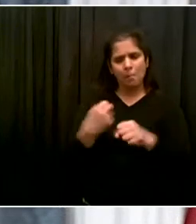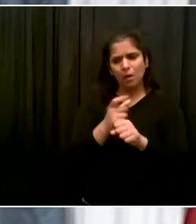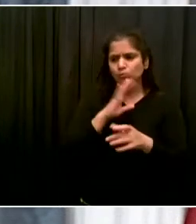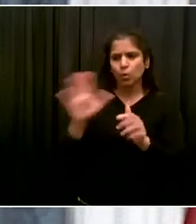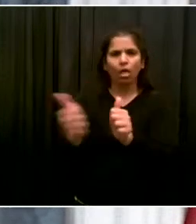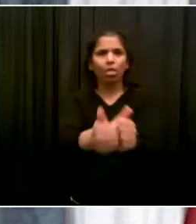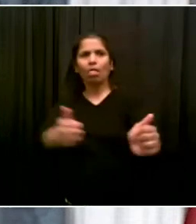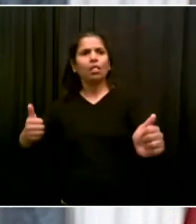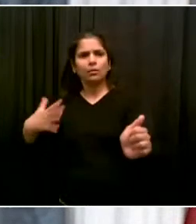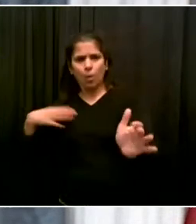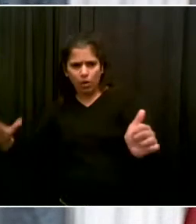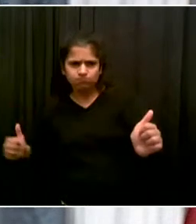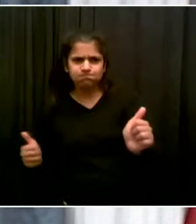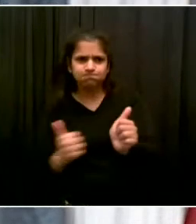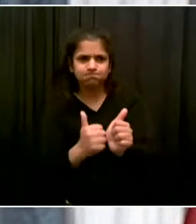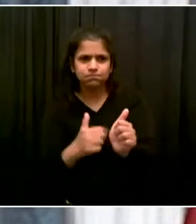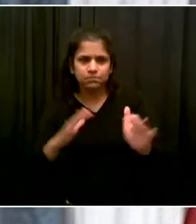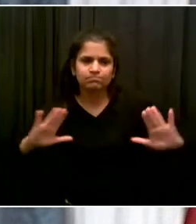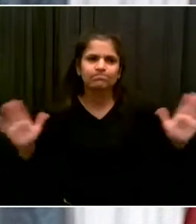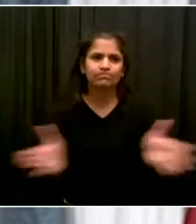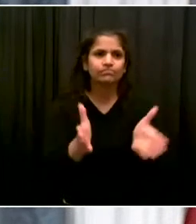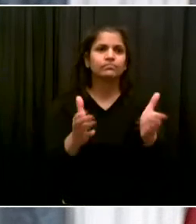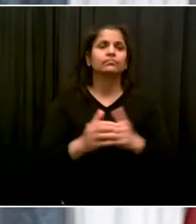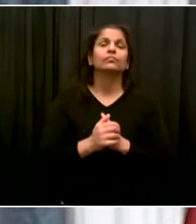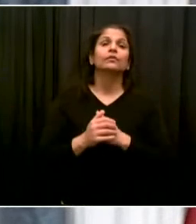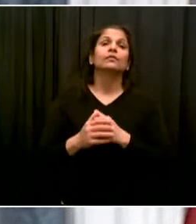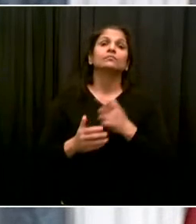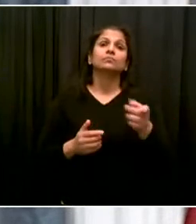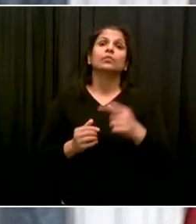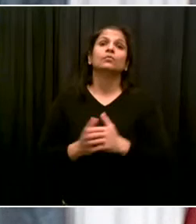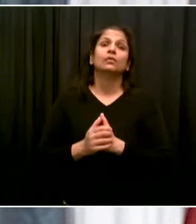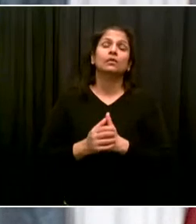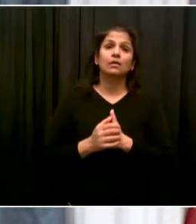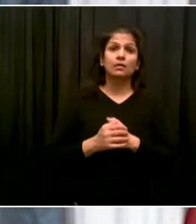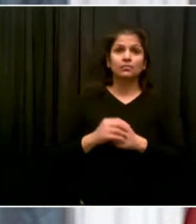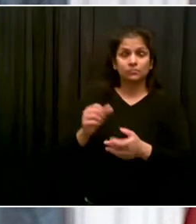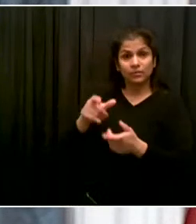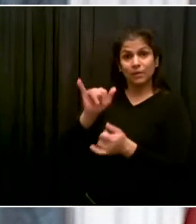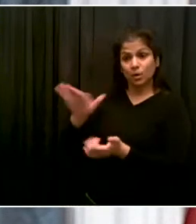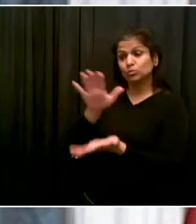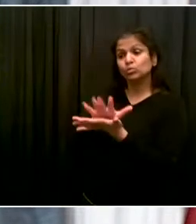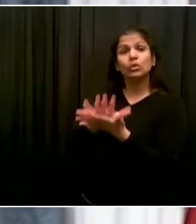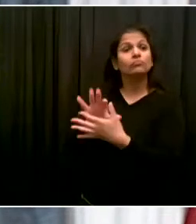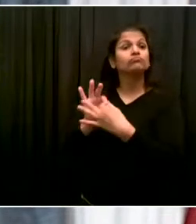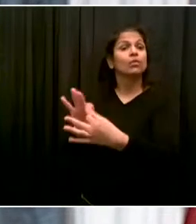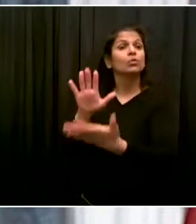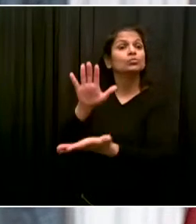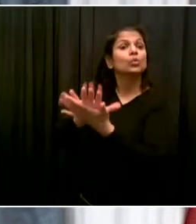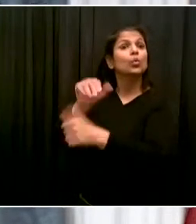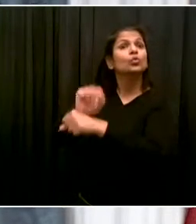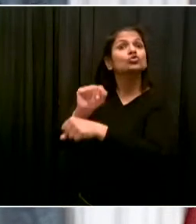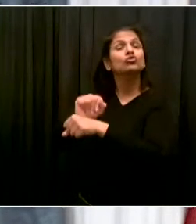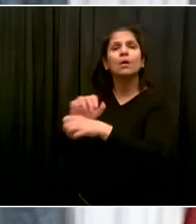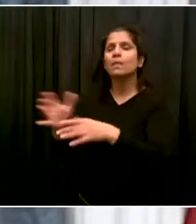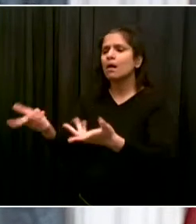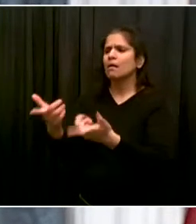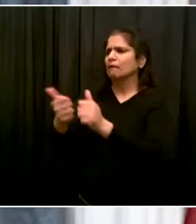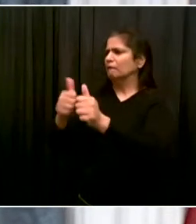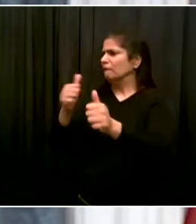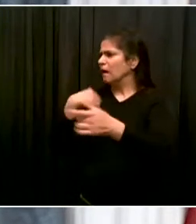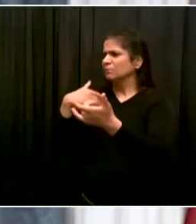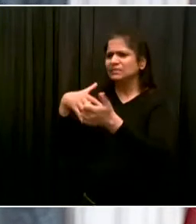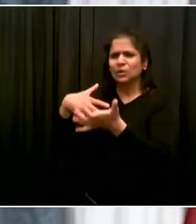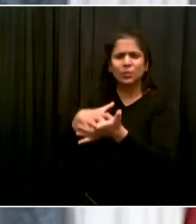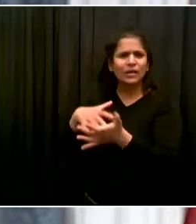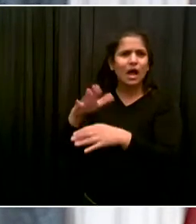and academic acceleration. We will also offer learning to work and summer youth employment opportunities, internships,